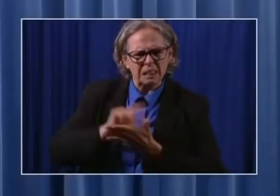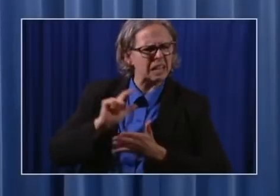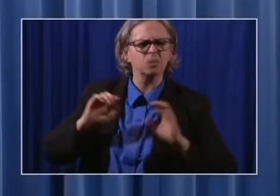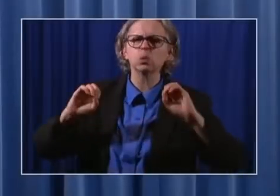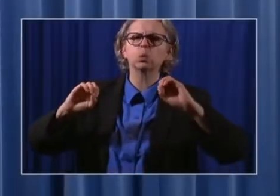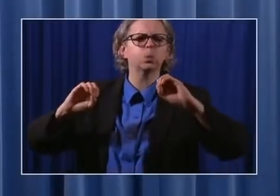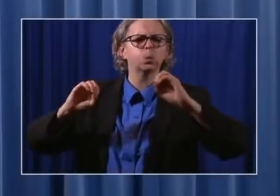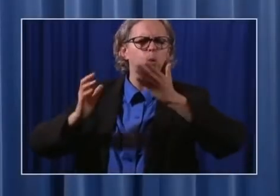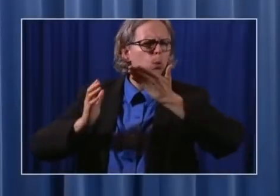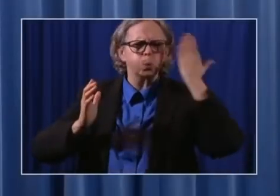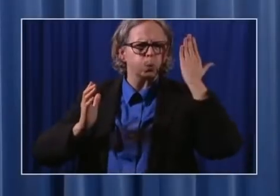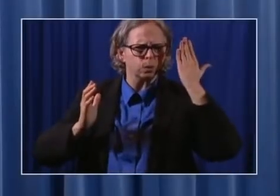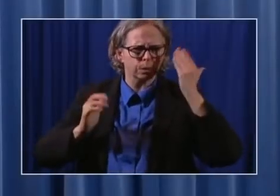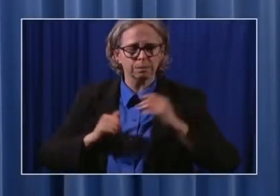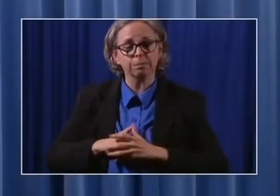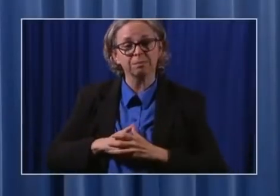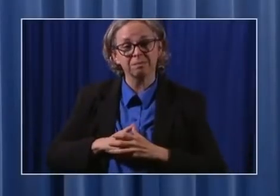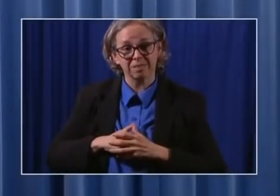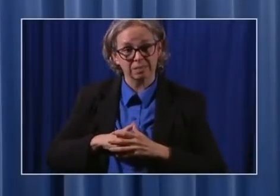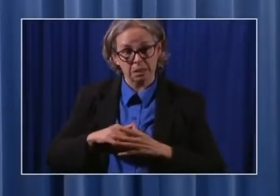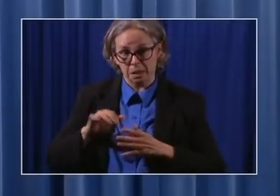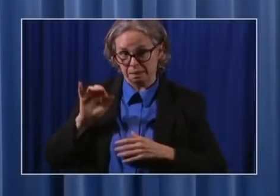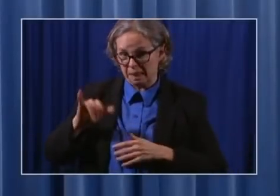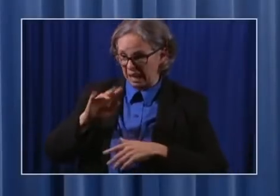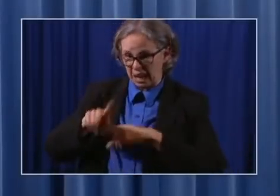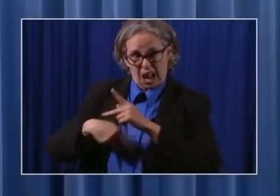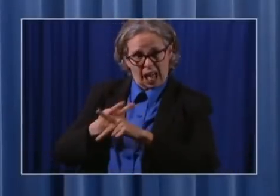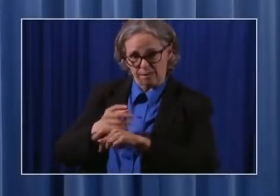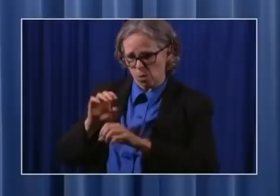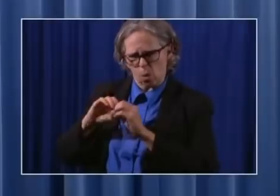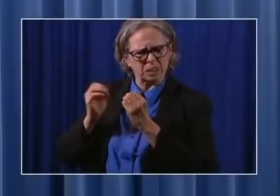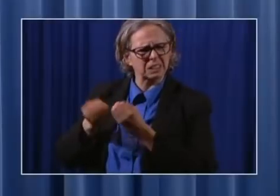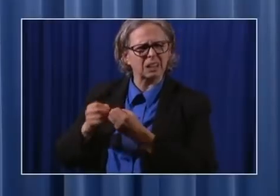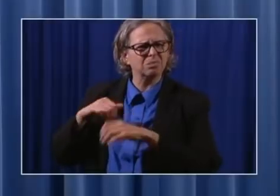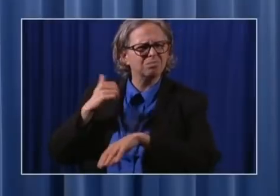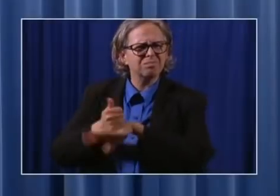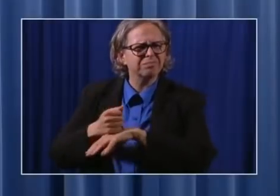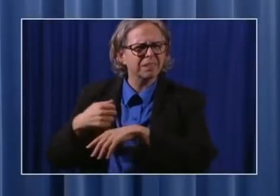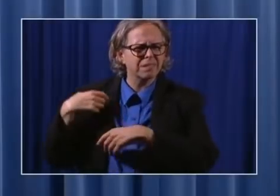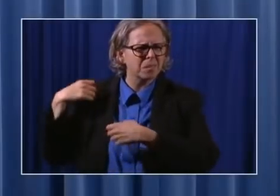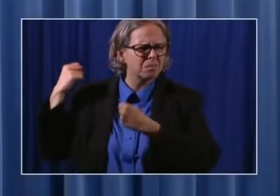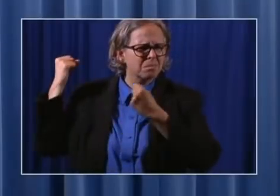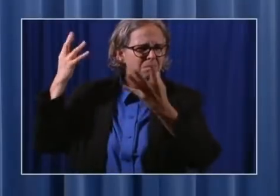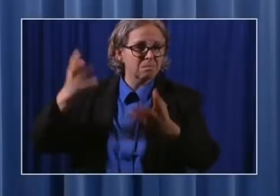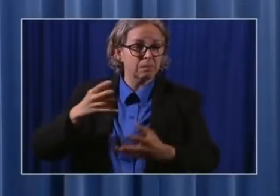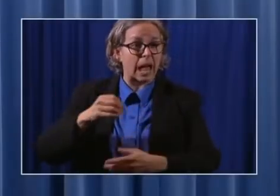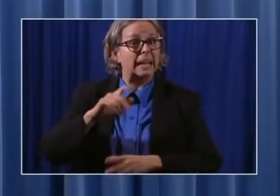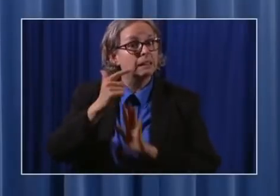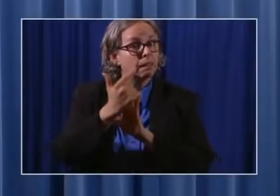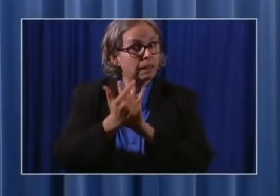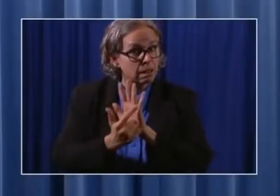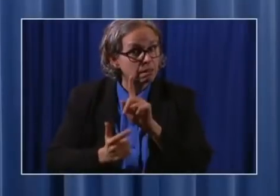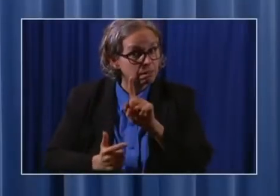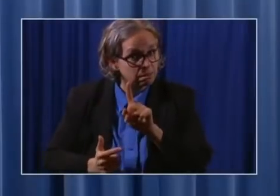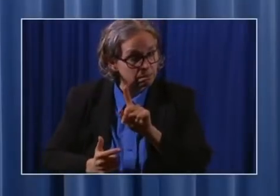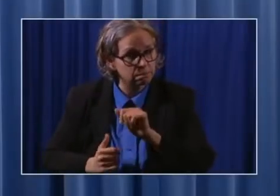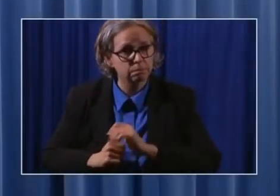Organizations like this are set up all the time. They are perfectly legal. It is what people do with